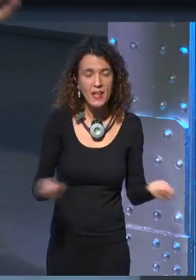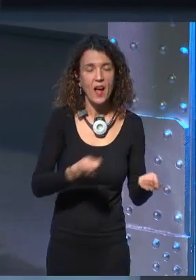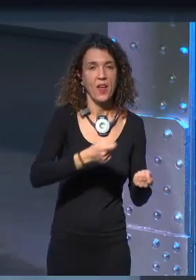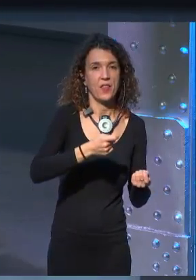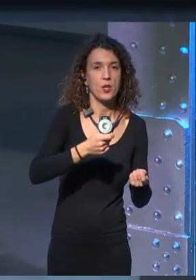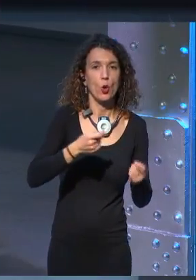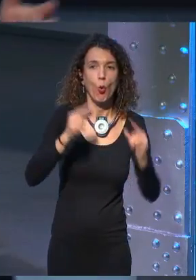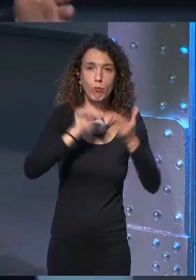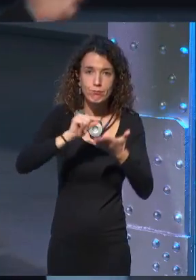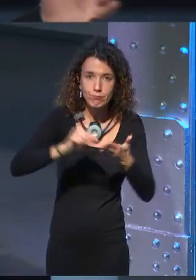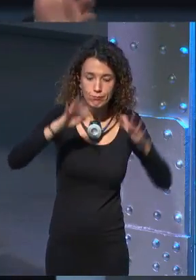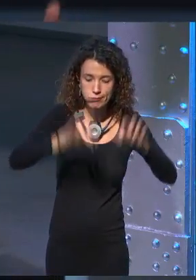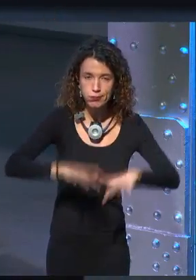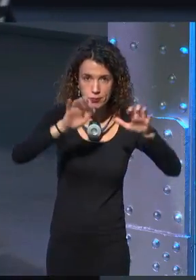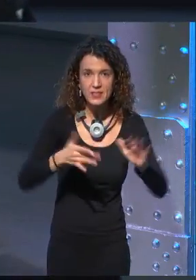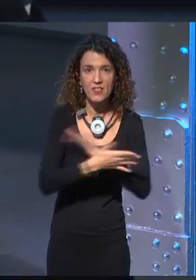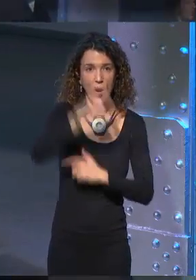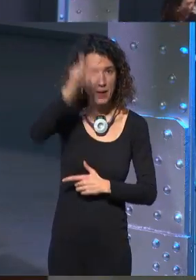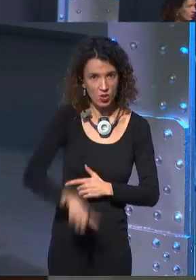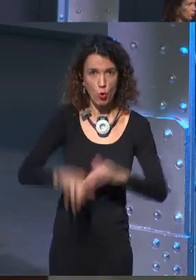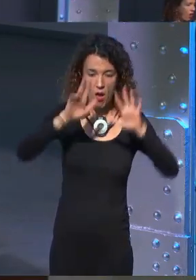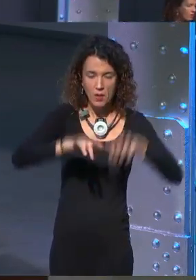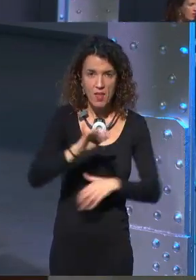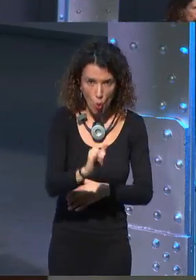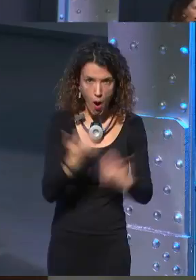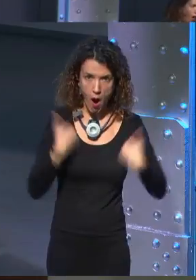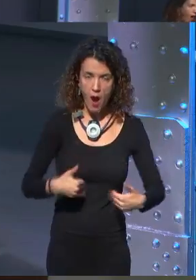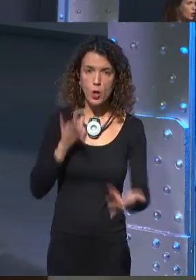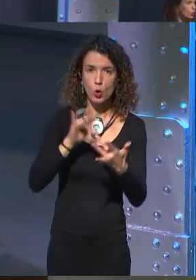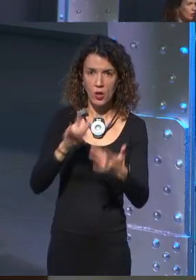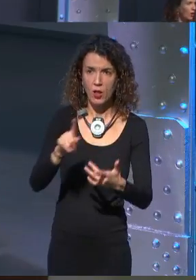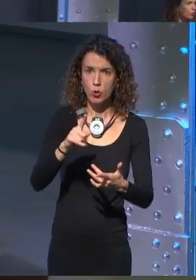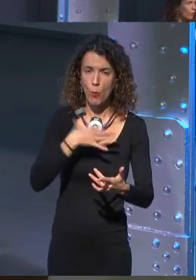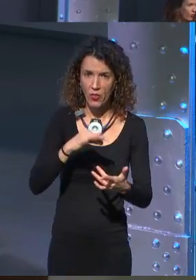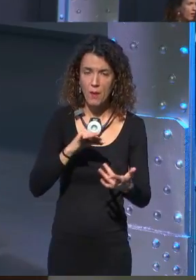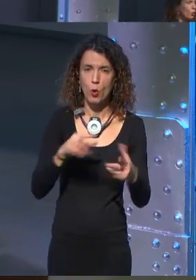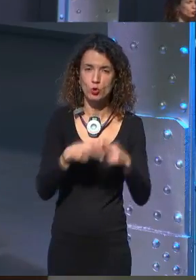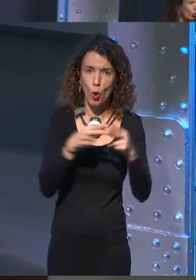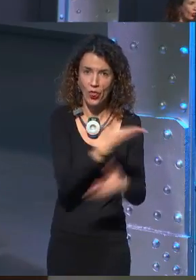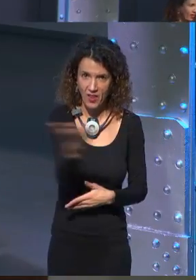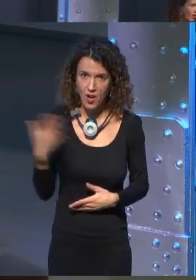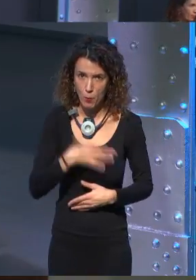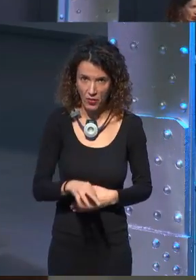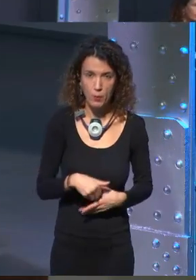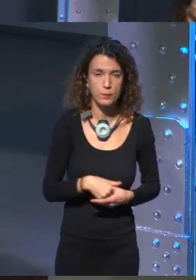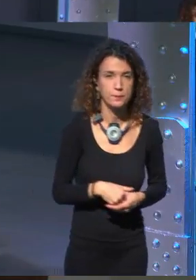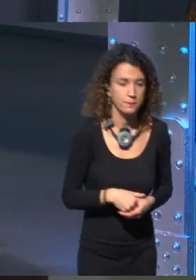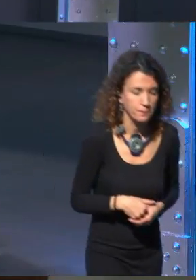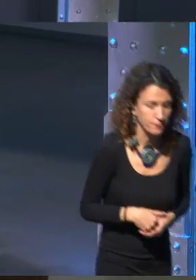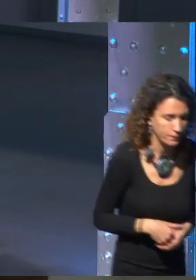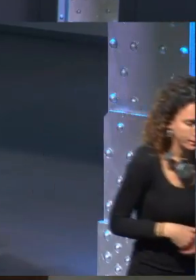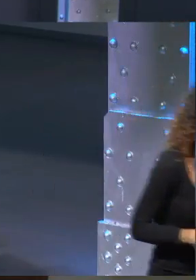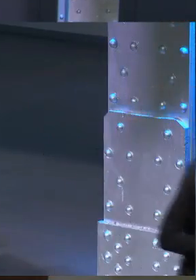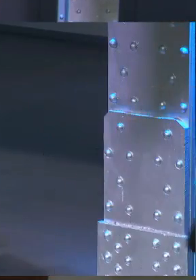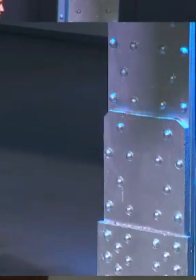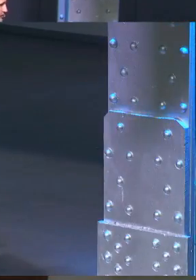And we don't know enough about them to judge them or to argue with them. Right? Be social. All right, with all that in